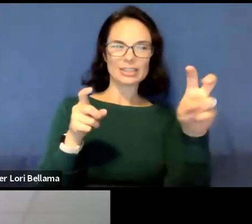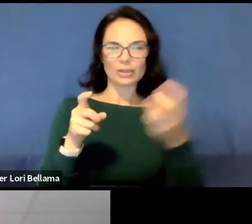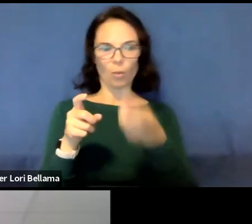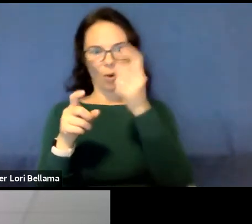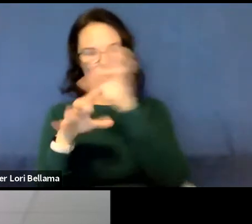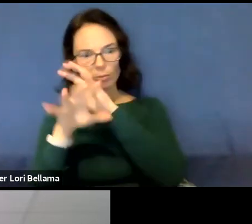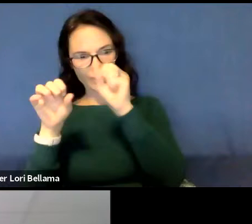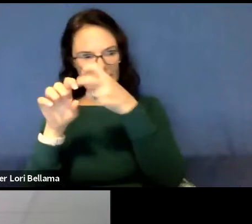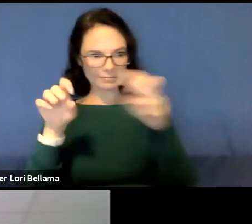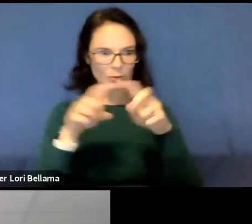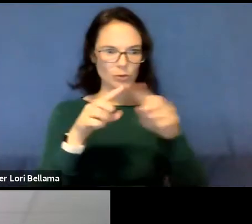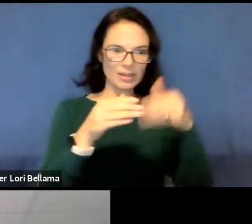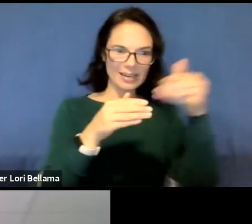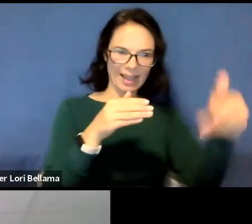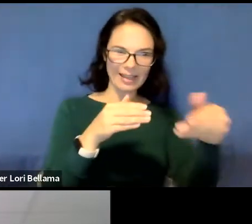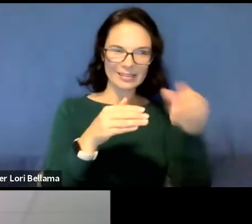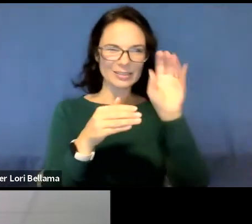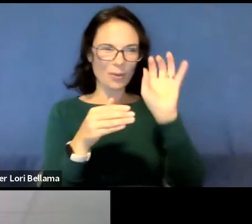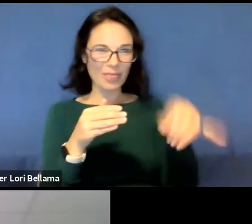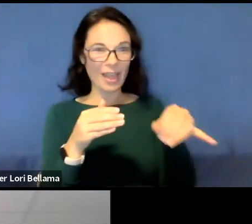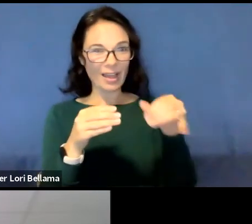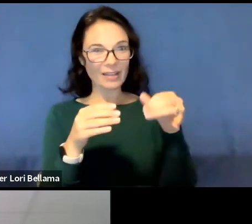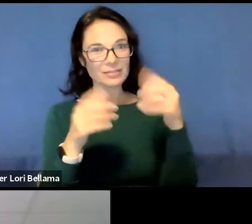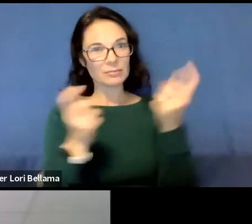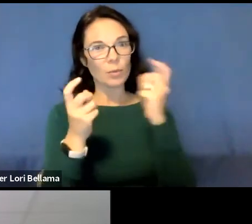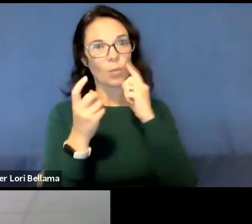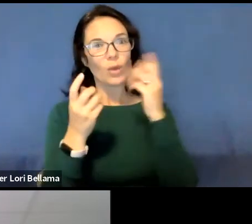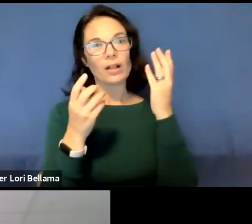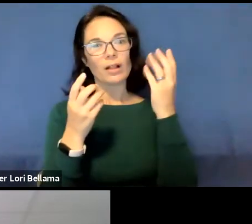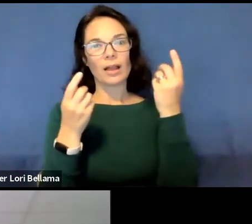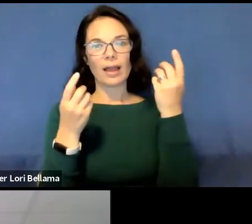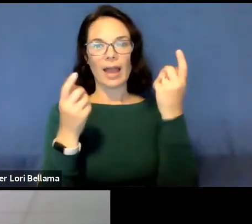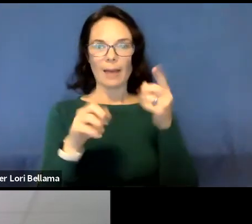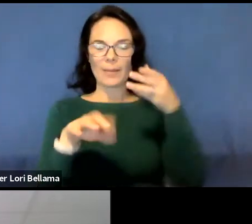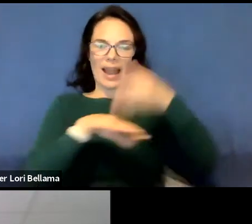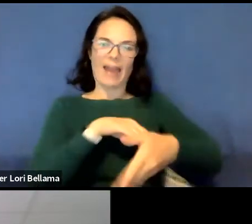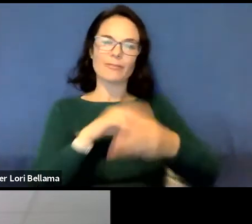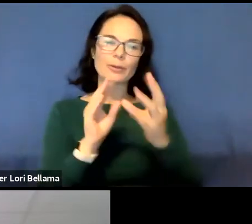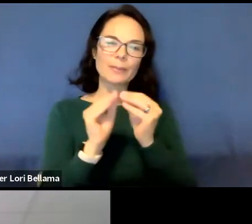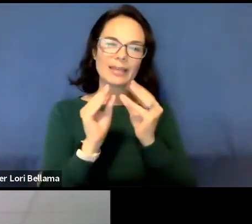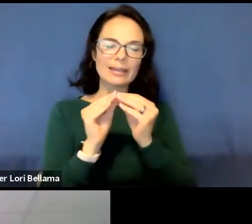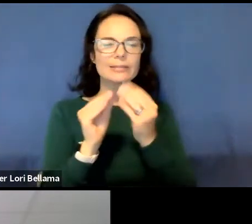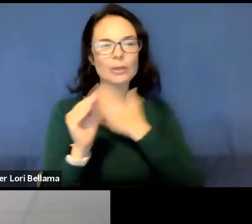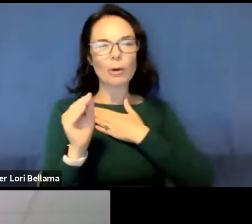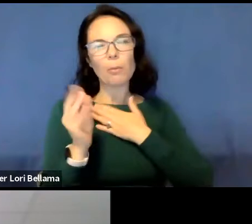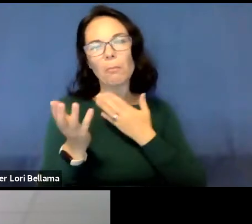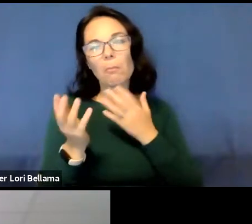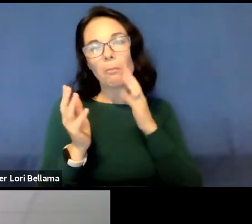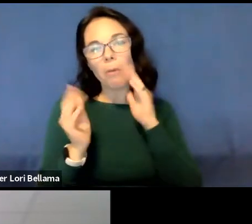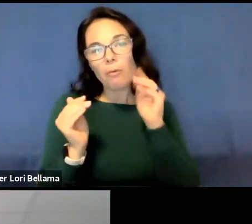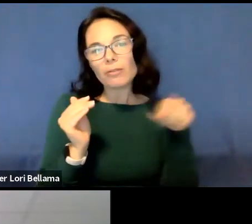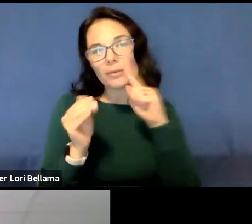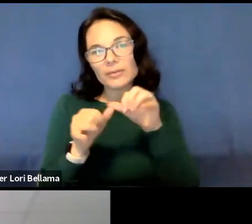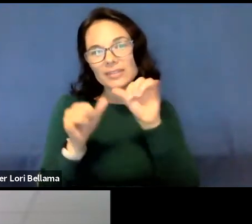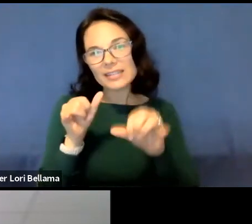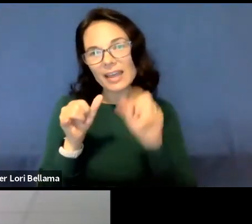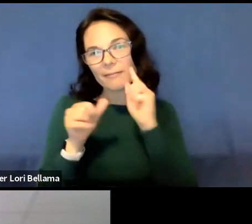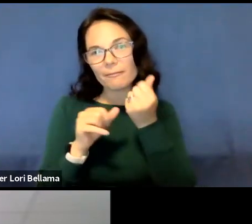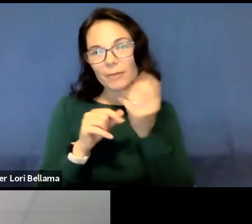that little special ceremony after this meeting concludes. So we're hoping that you'll stick around for a few minutes after the meeting for